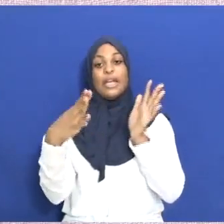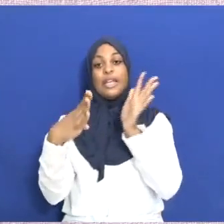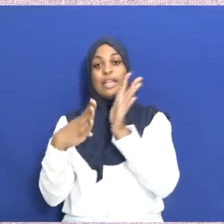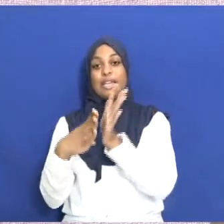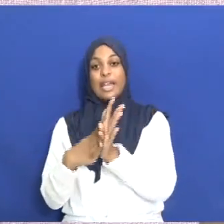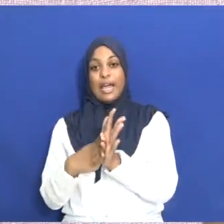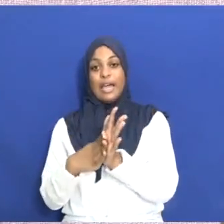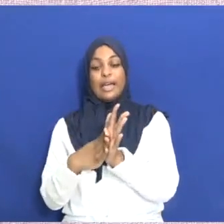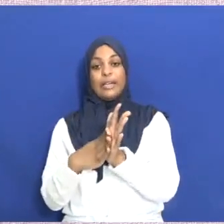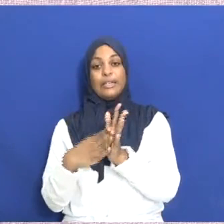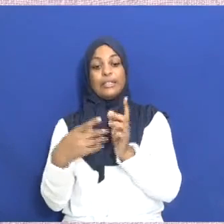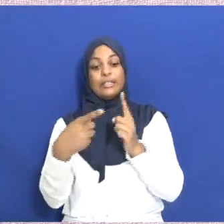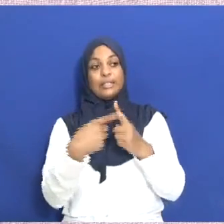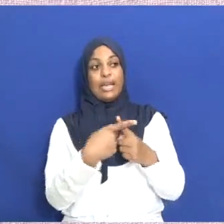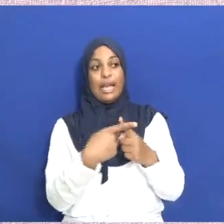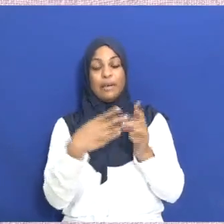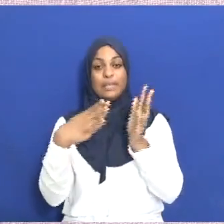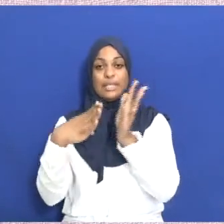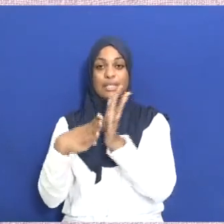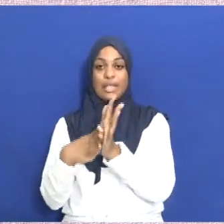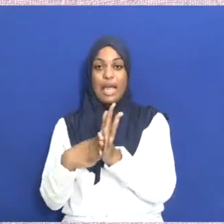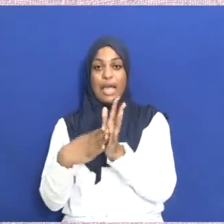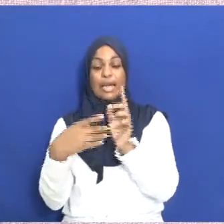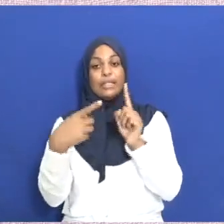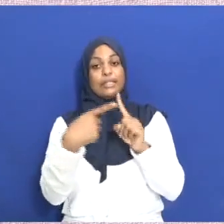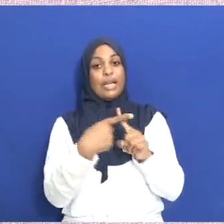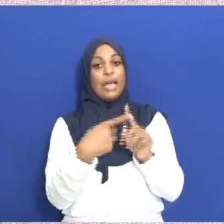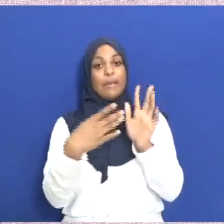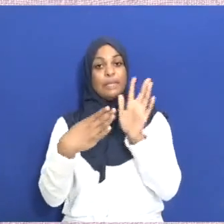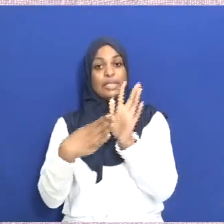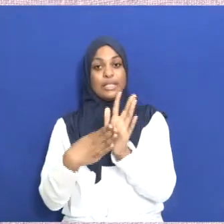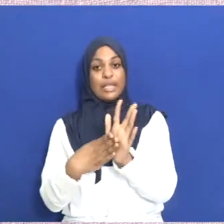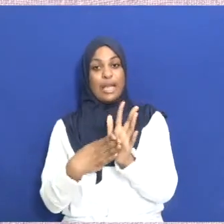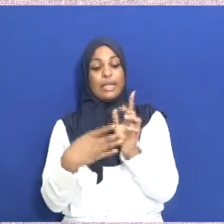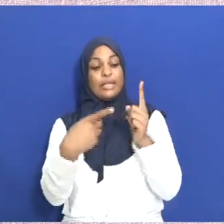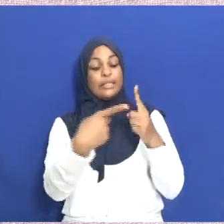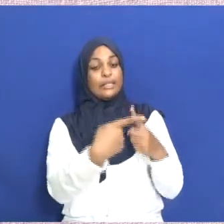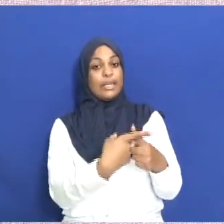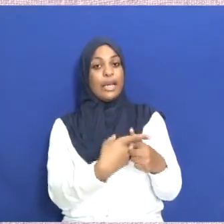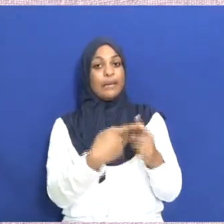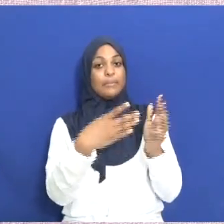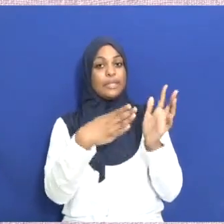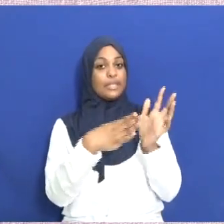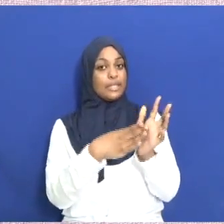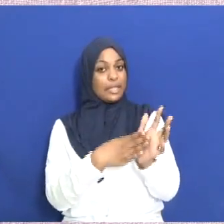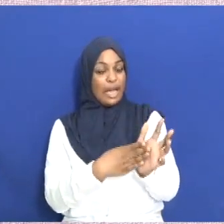times 9. 1, 2, 3, 4, 5 times 9 times 9.